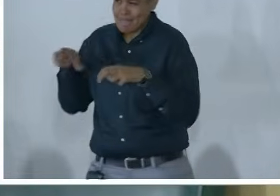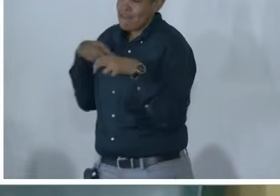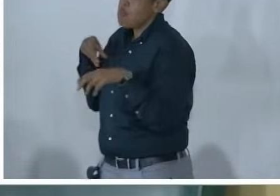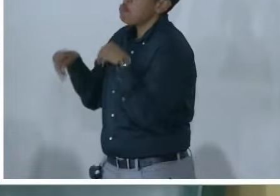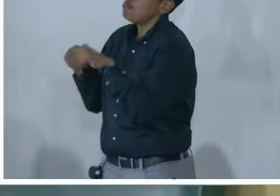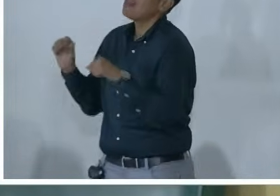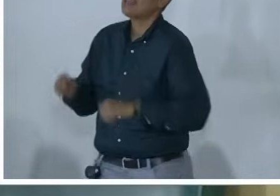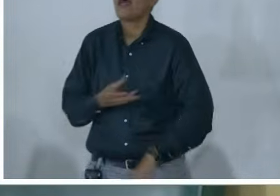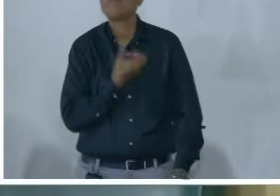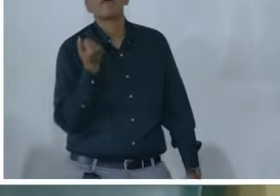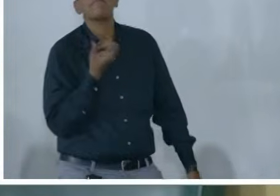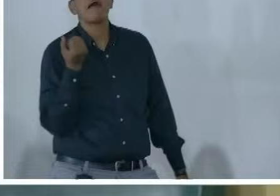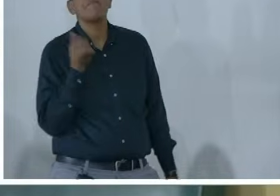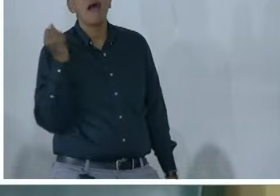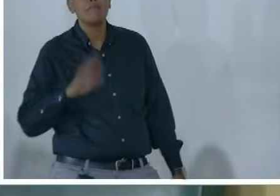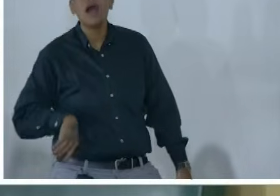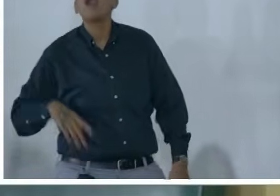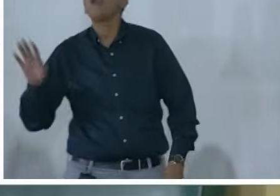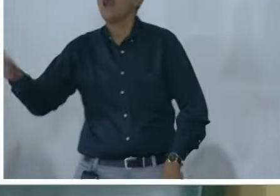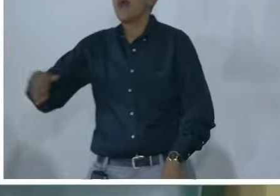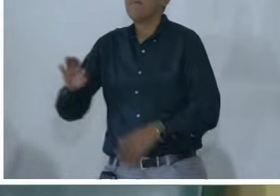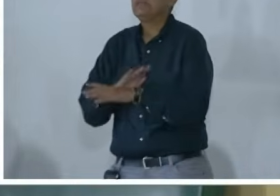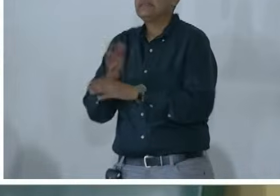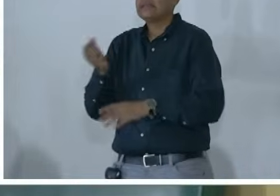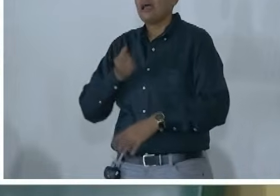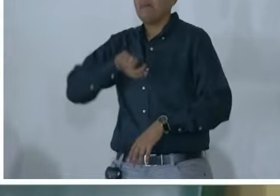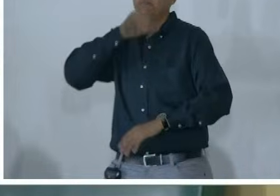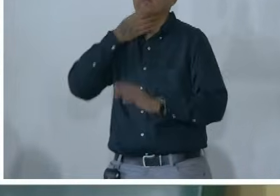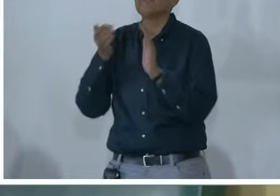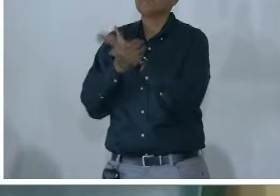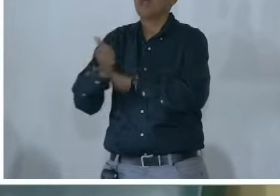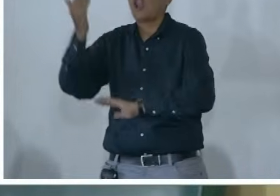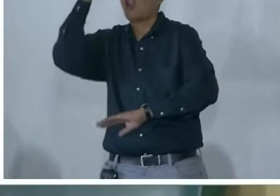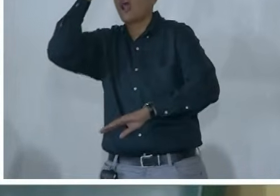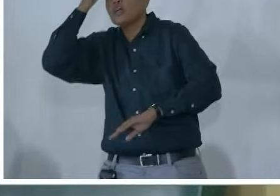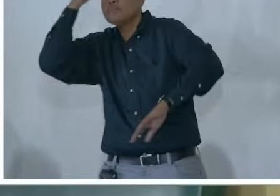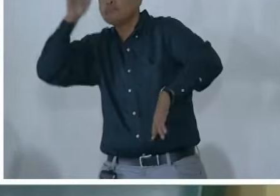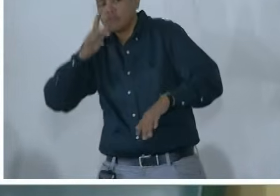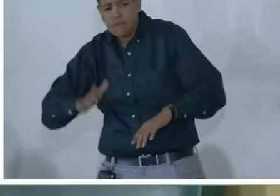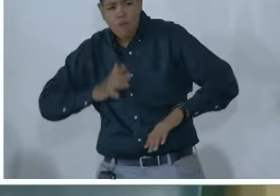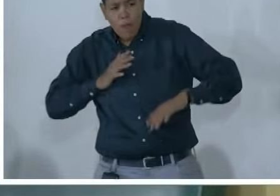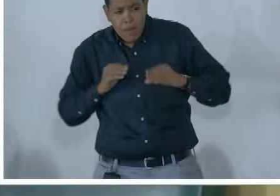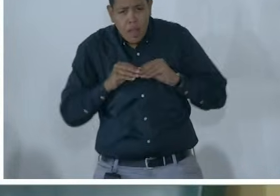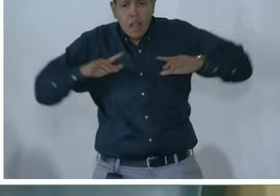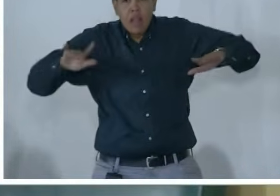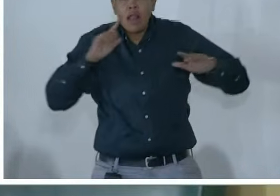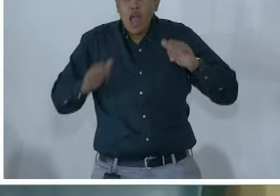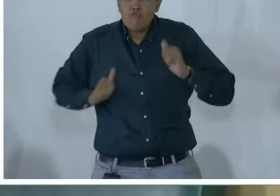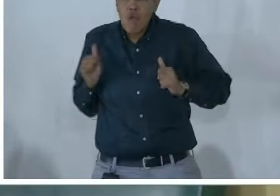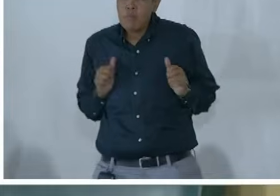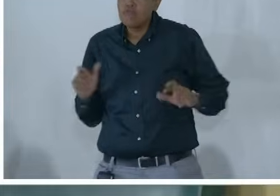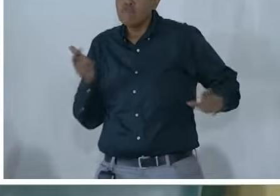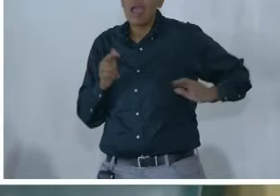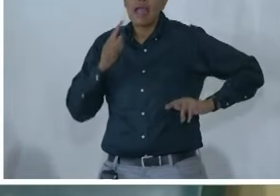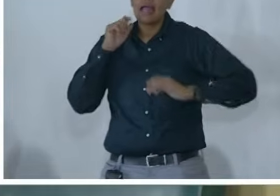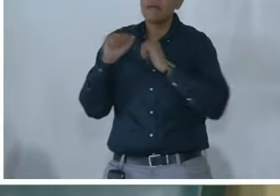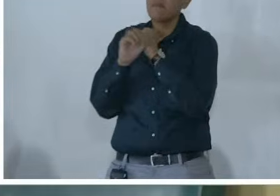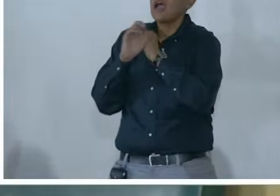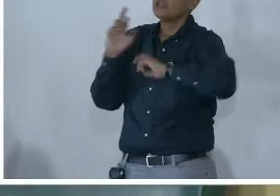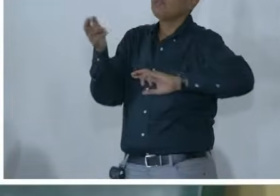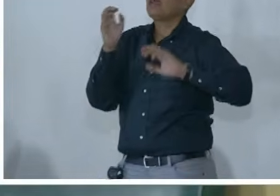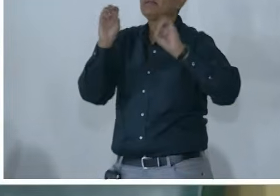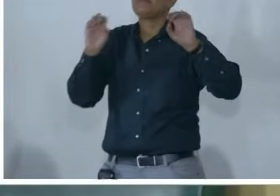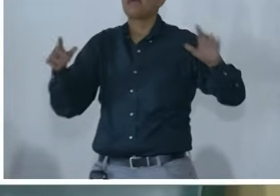and knowledge to participate in formal markets, and building a robust pipeline of market-ready